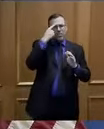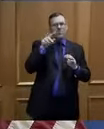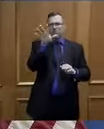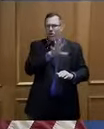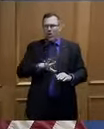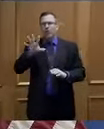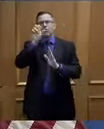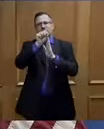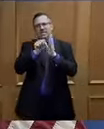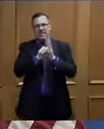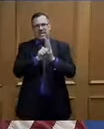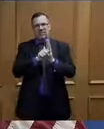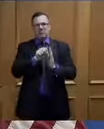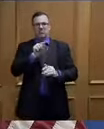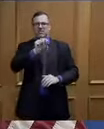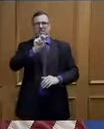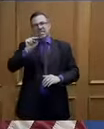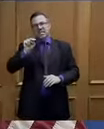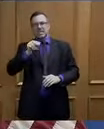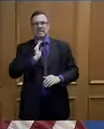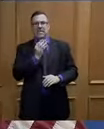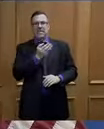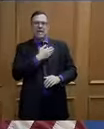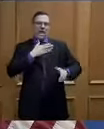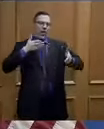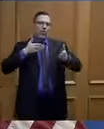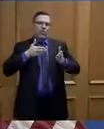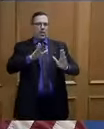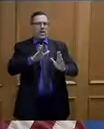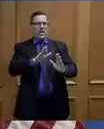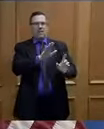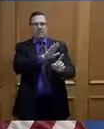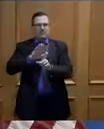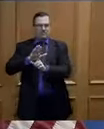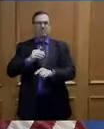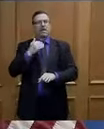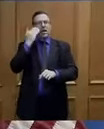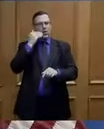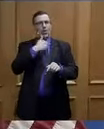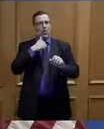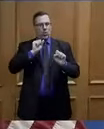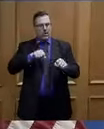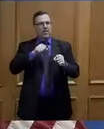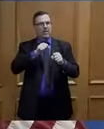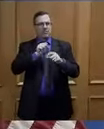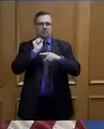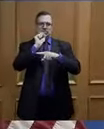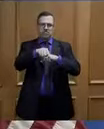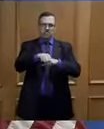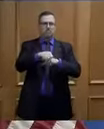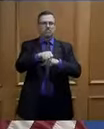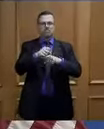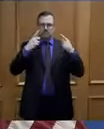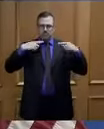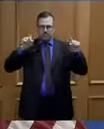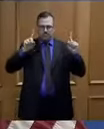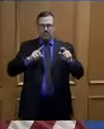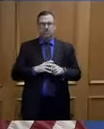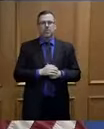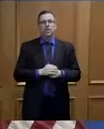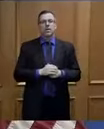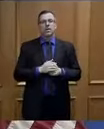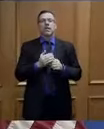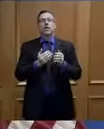way, the way that I know that we will be able to overcome and get through this uniquely. But